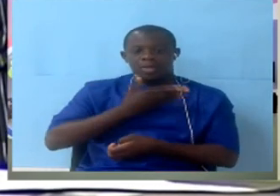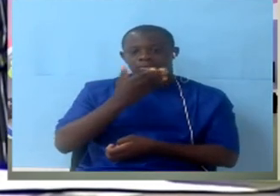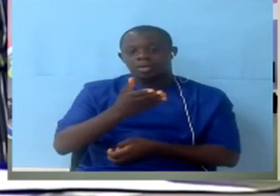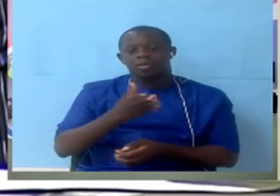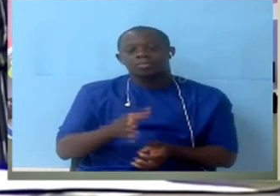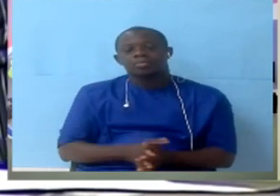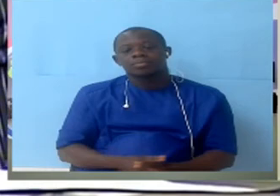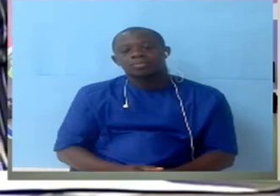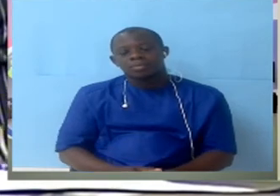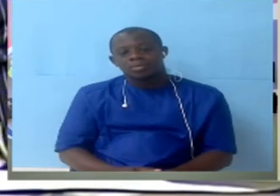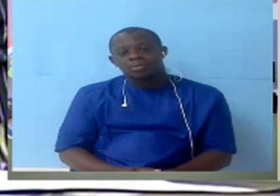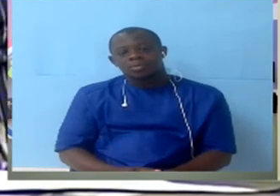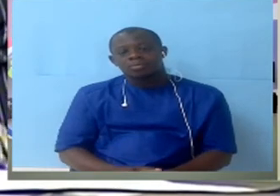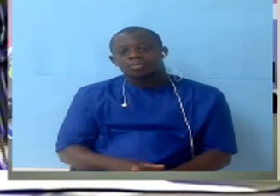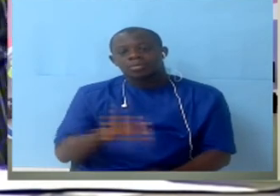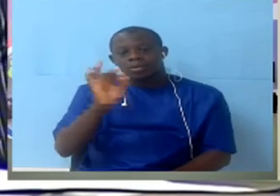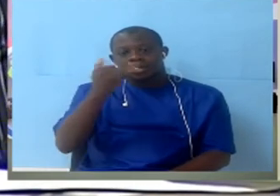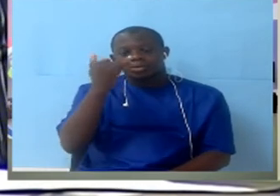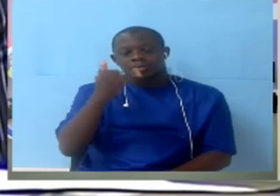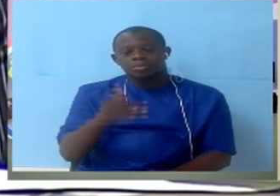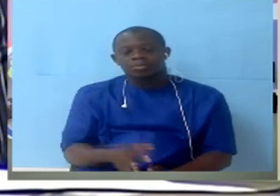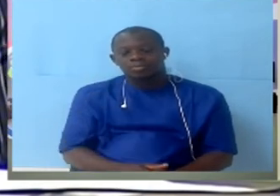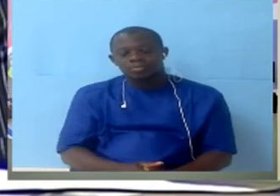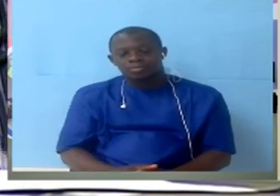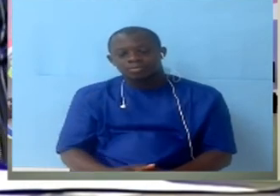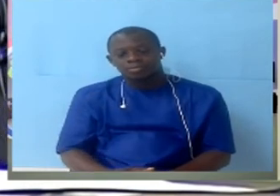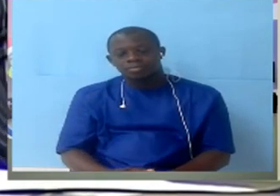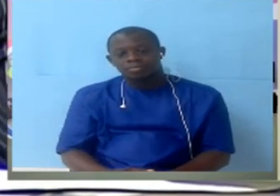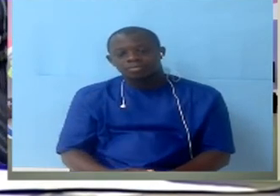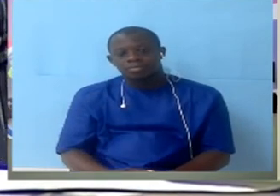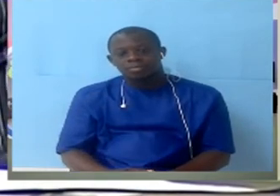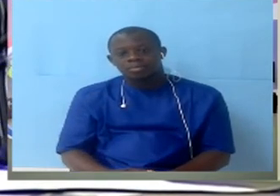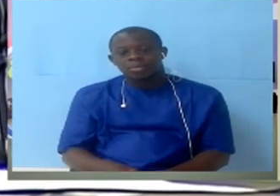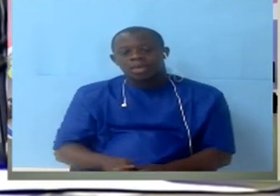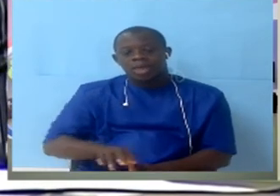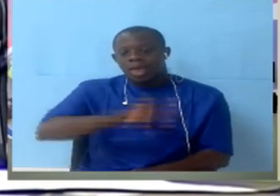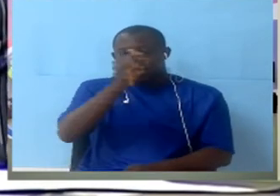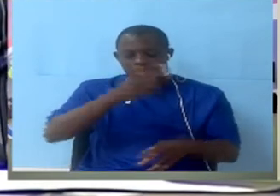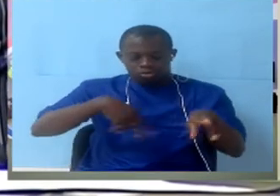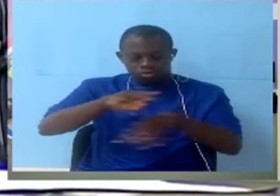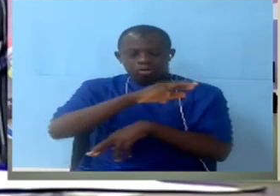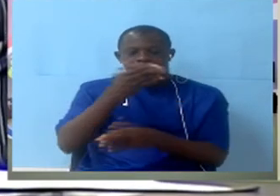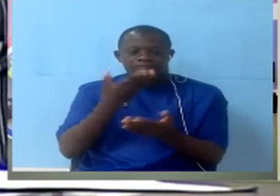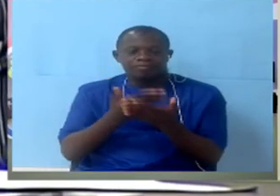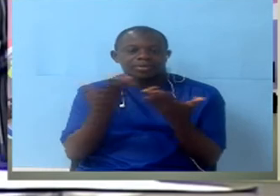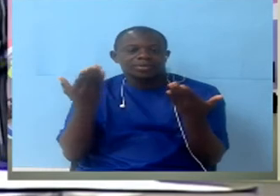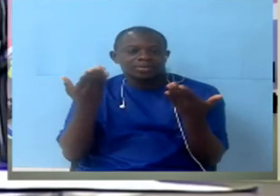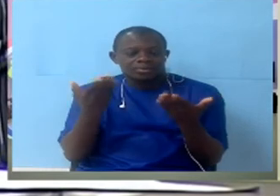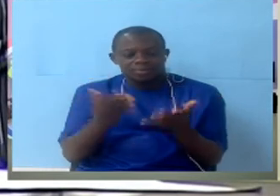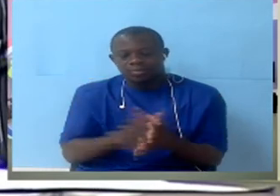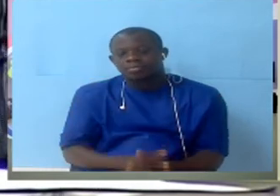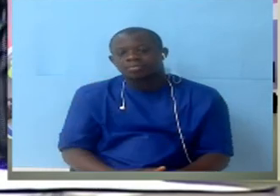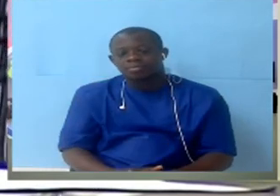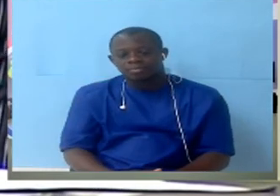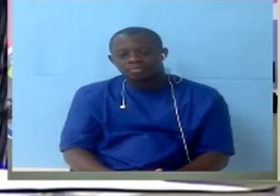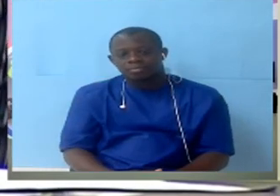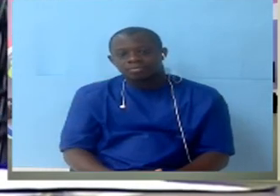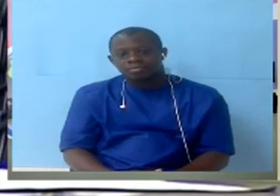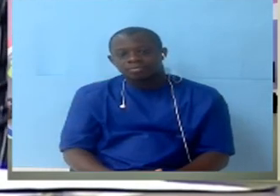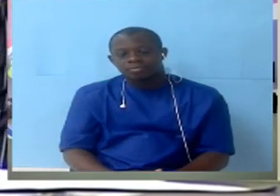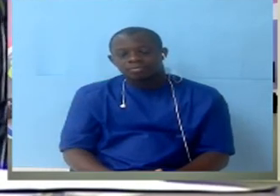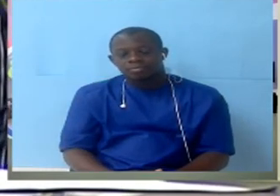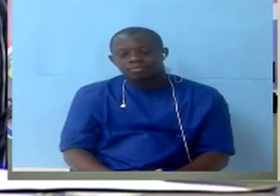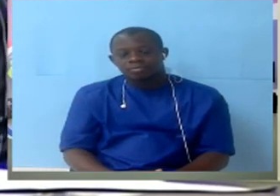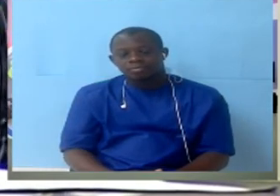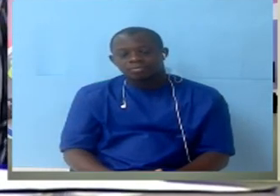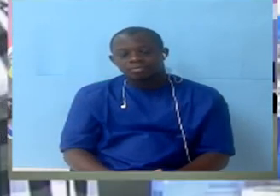Ha. Yewol yeko jëdalé ha. Yes, they said they were recovered. And they were returned. And ye murundi di ngiraato. Ah, because ñi ngañi